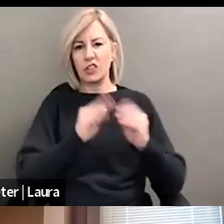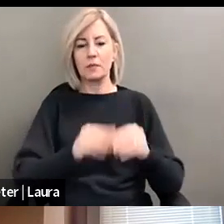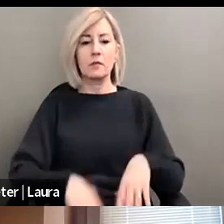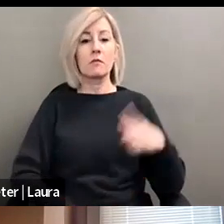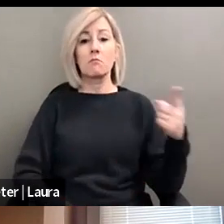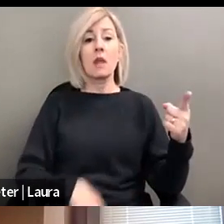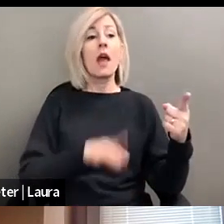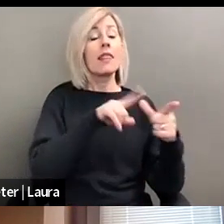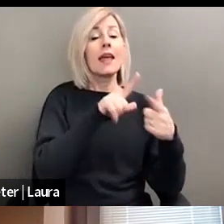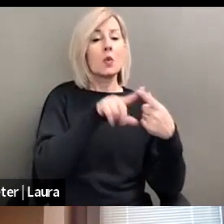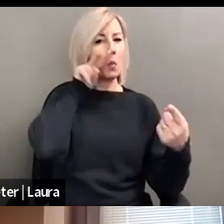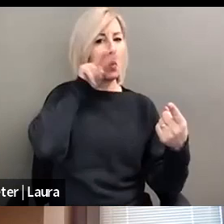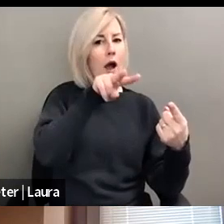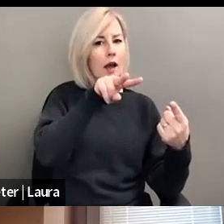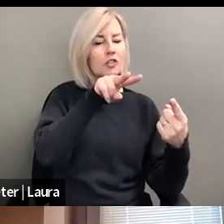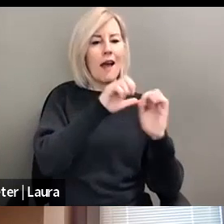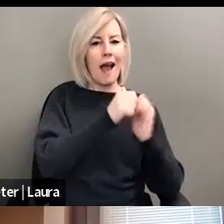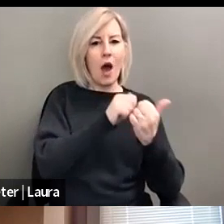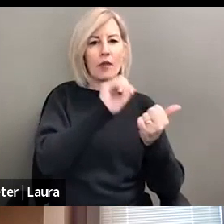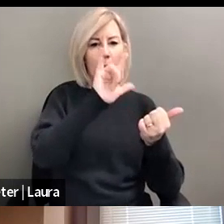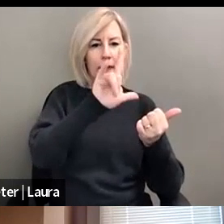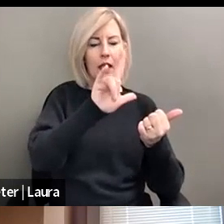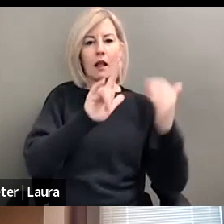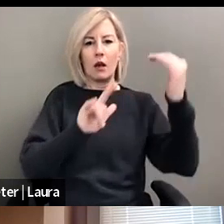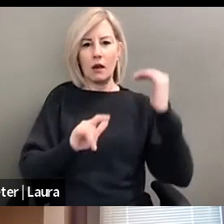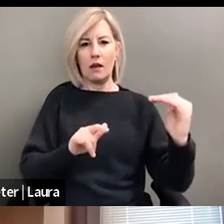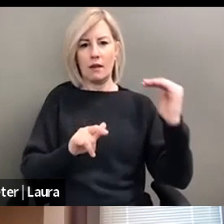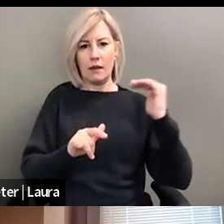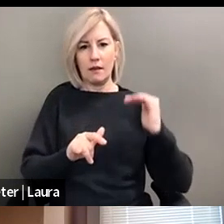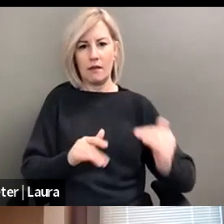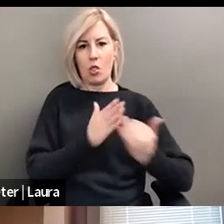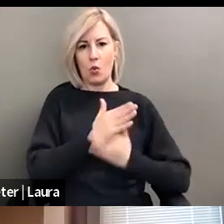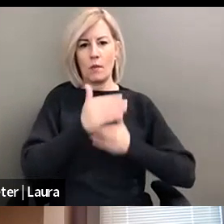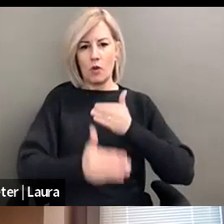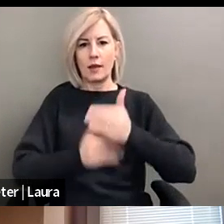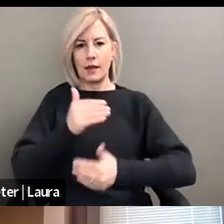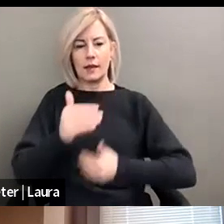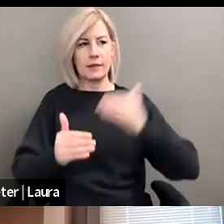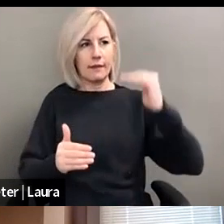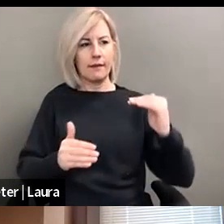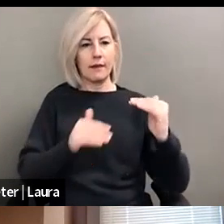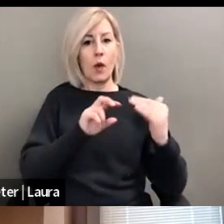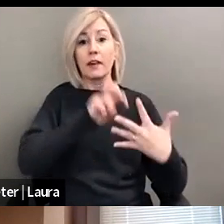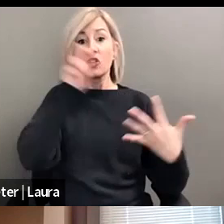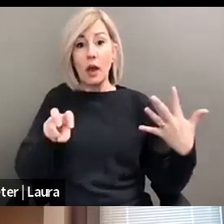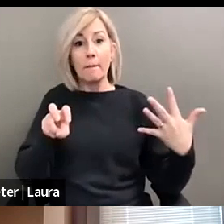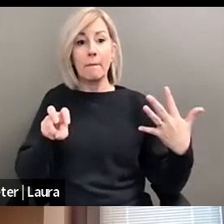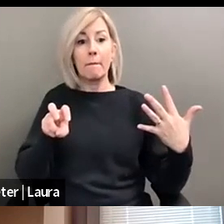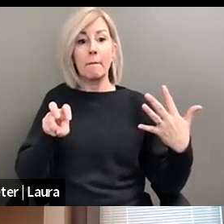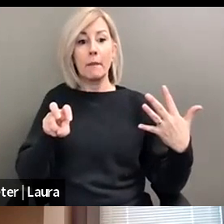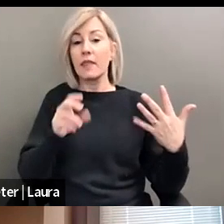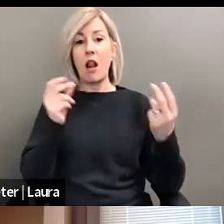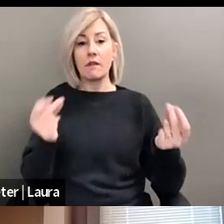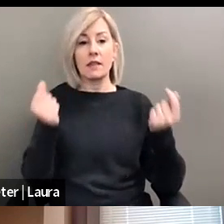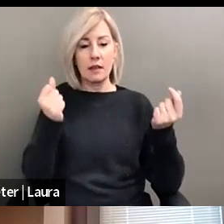you can kind of watch how that bill went through the process and where it jumped to. And then all of a sudden,